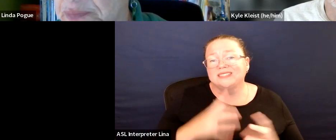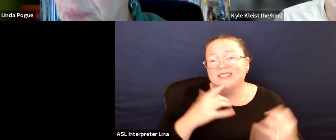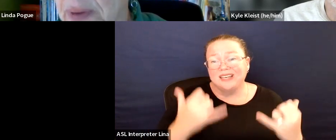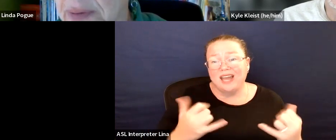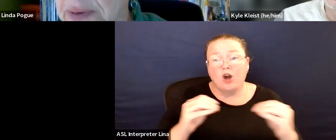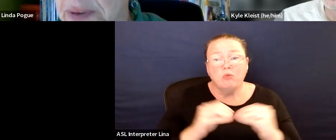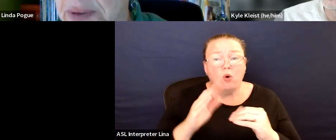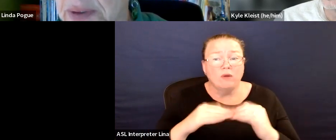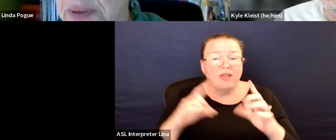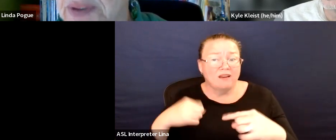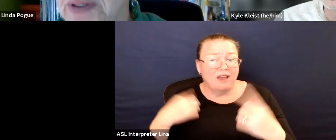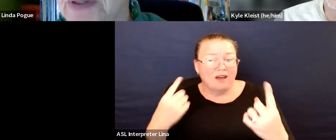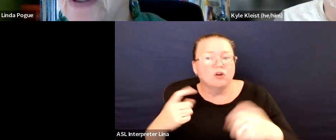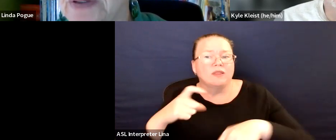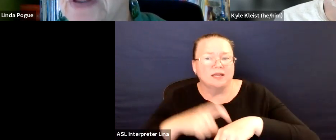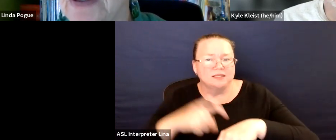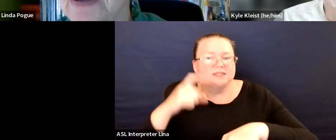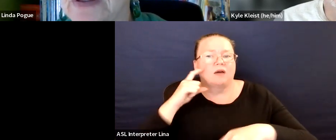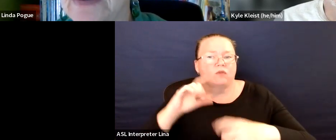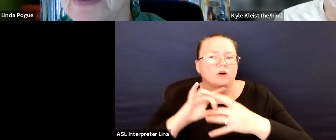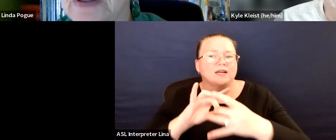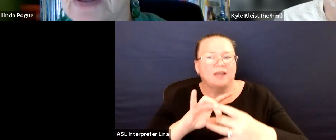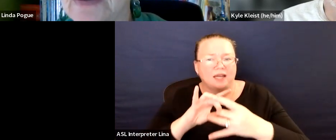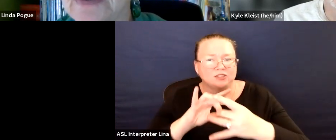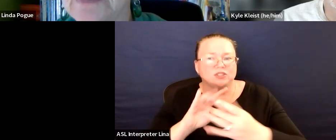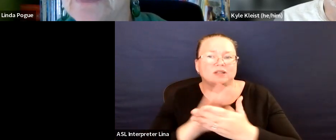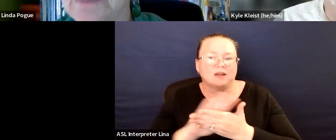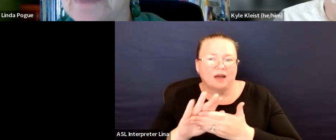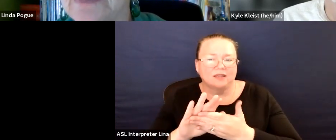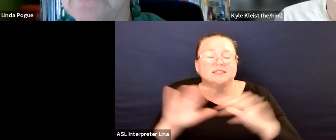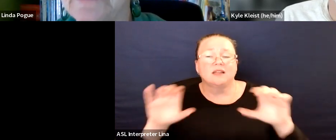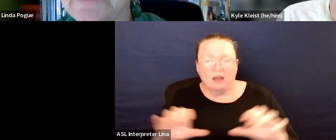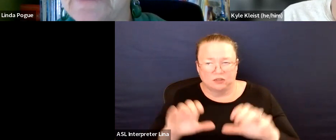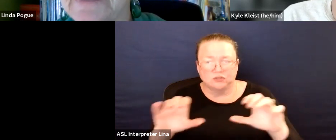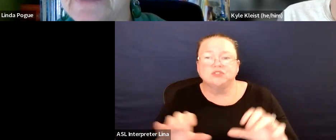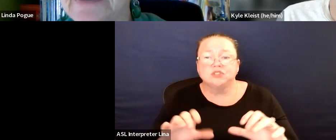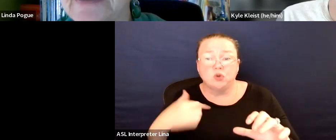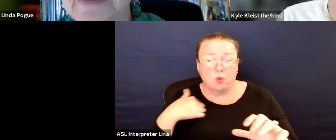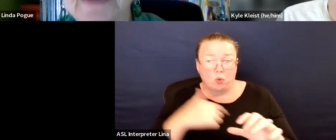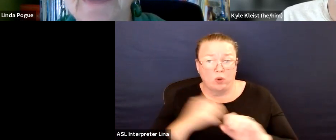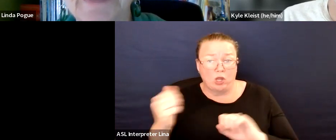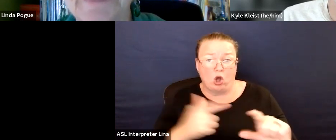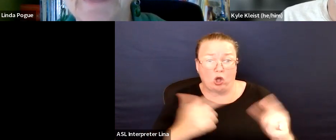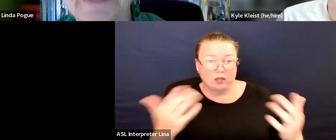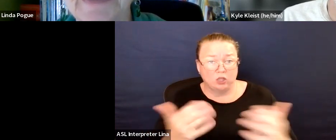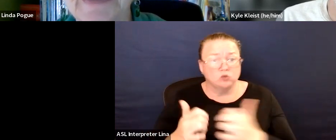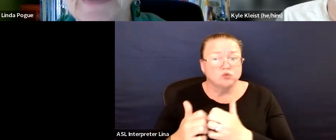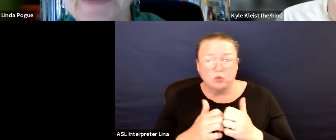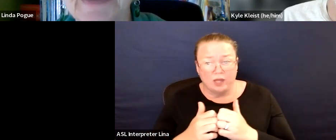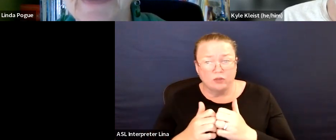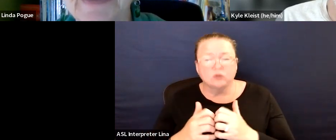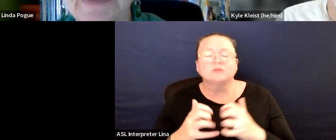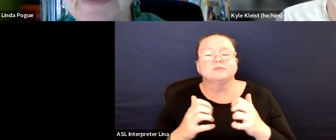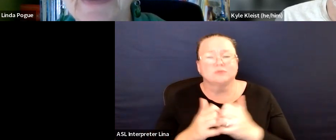than ever is the time for connection, kindness, and action. We are all in this together and